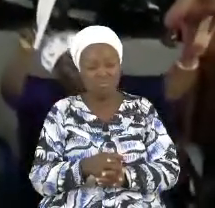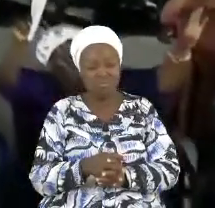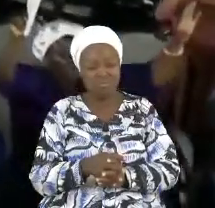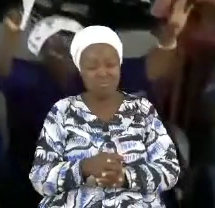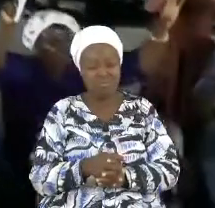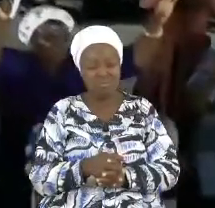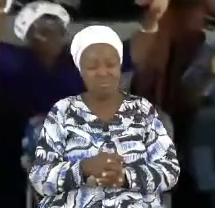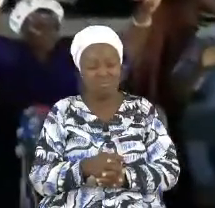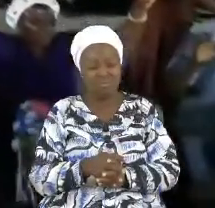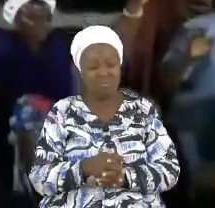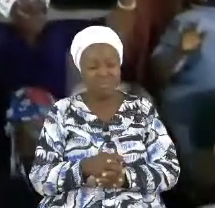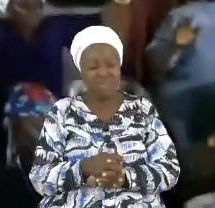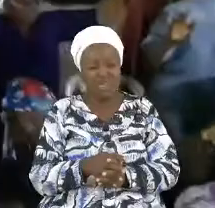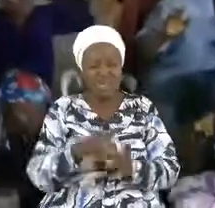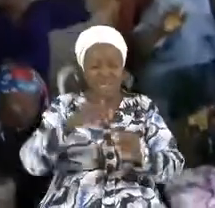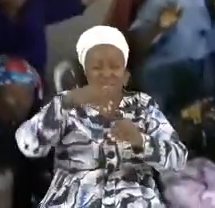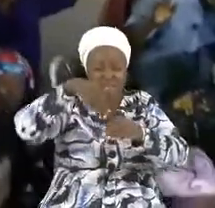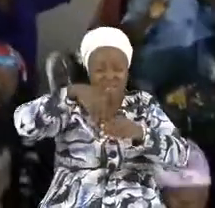Internal sickness,